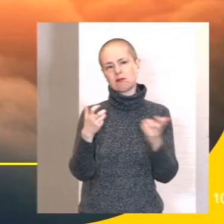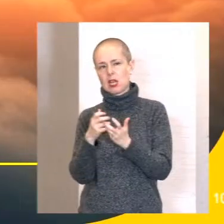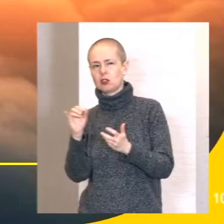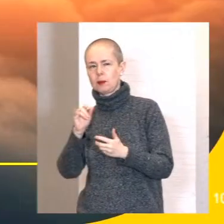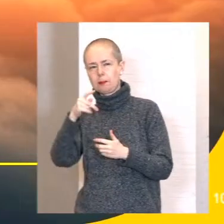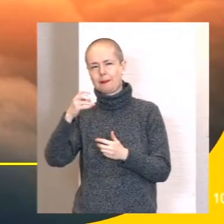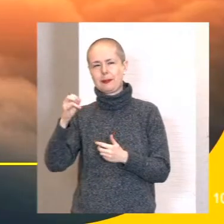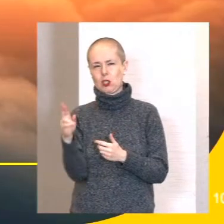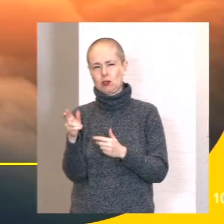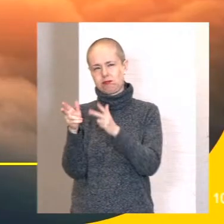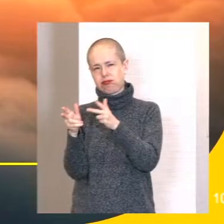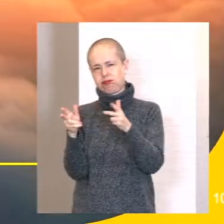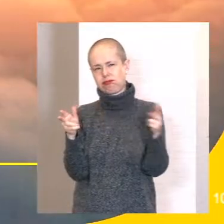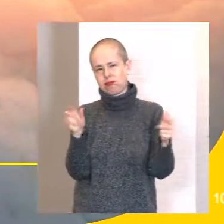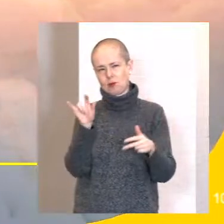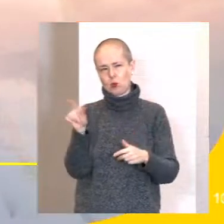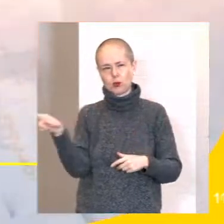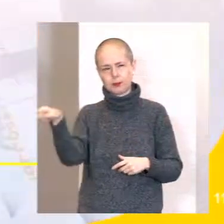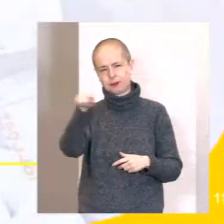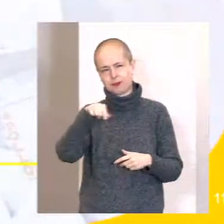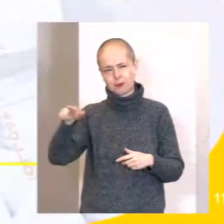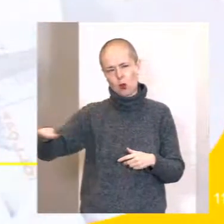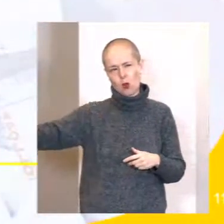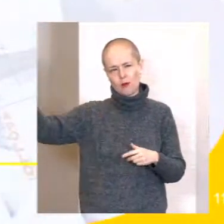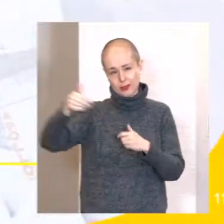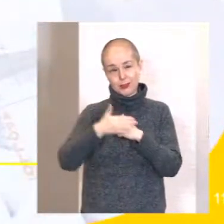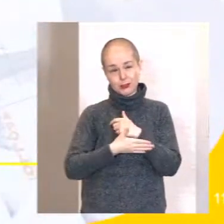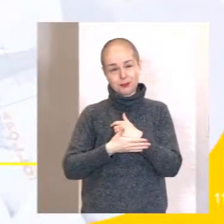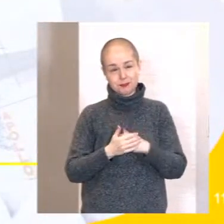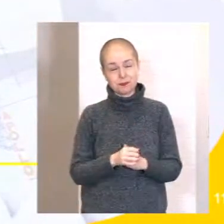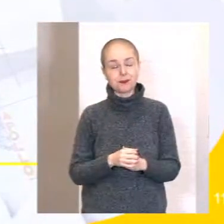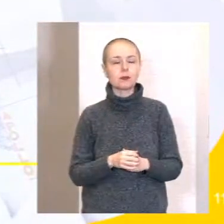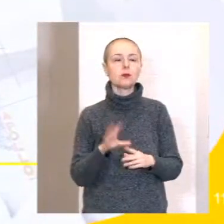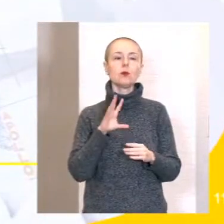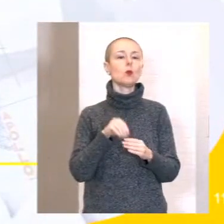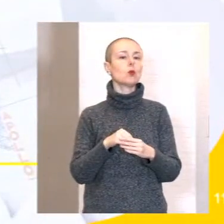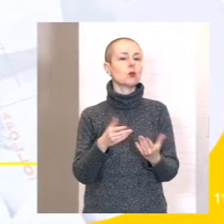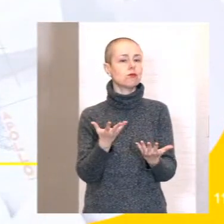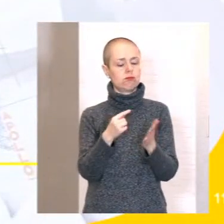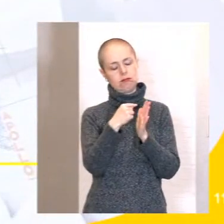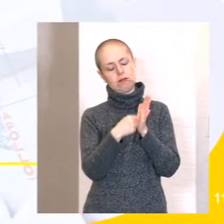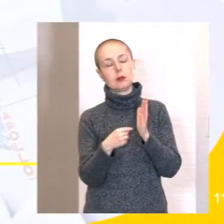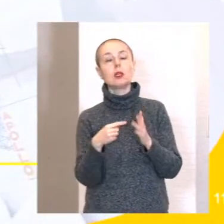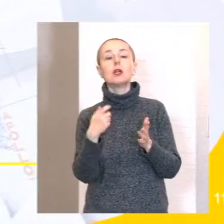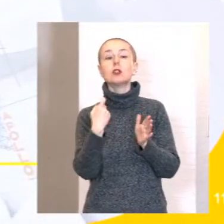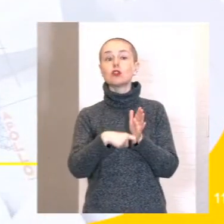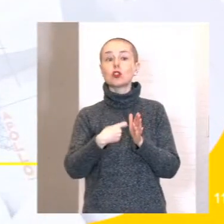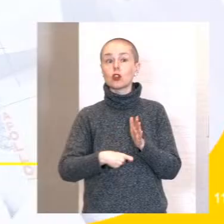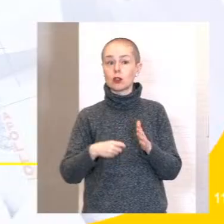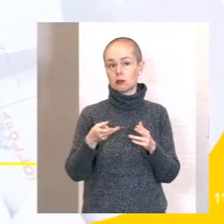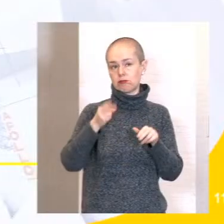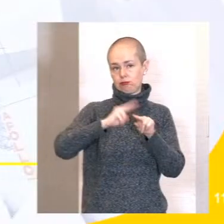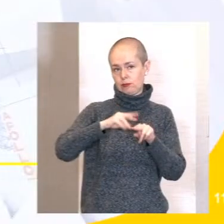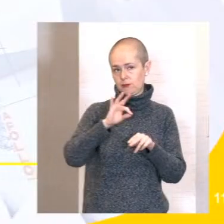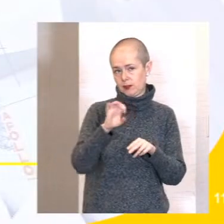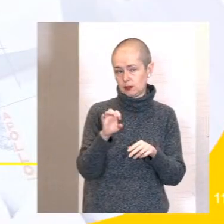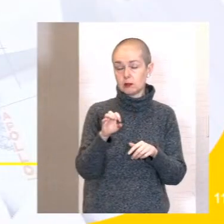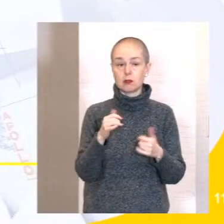airports across the country. The proposed modification would increase access fees for for-hire vehicles